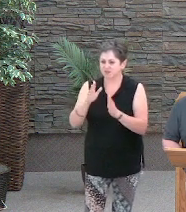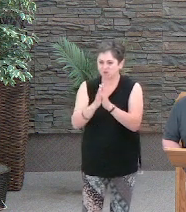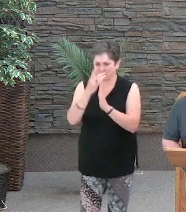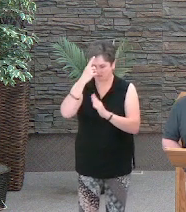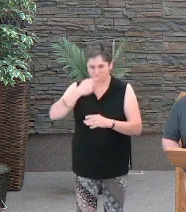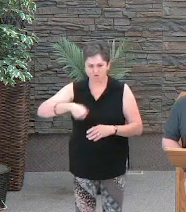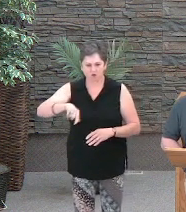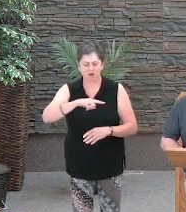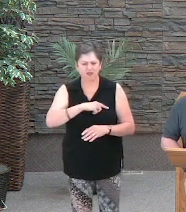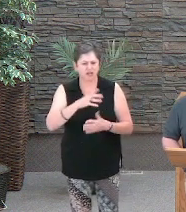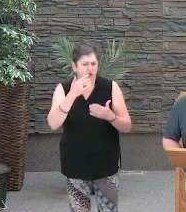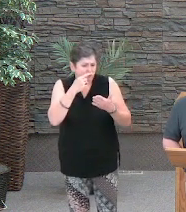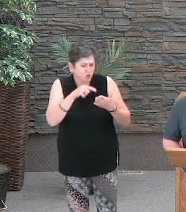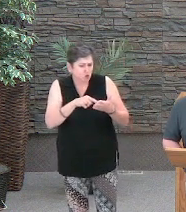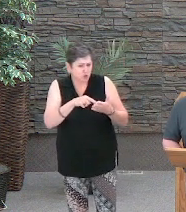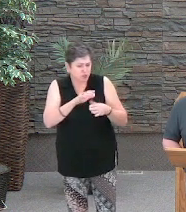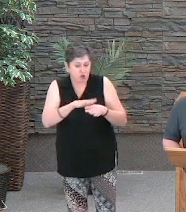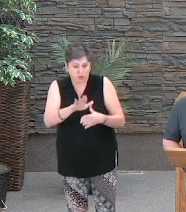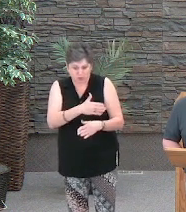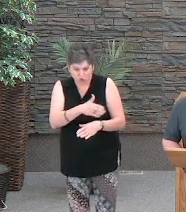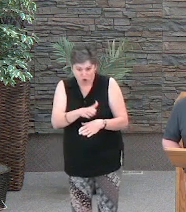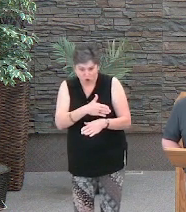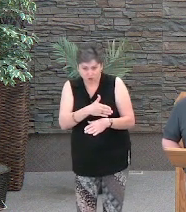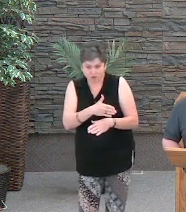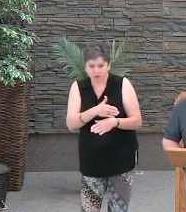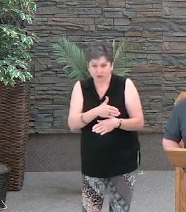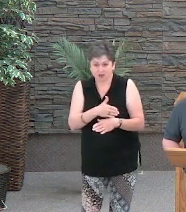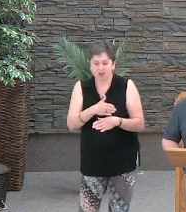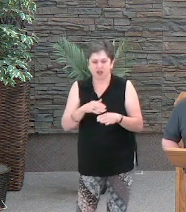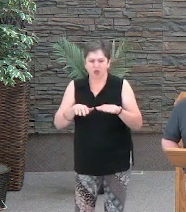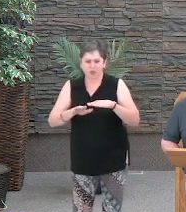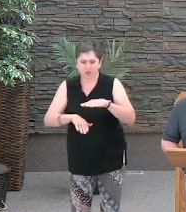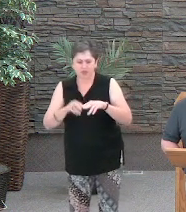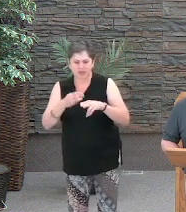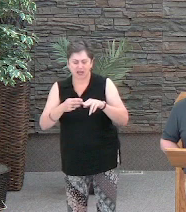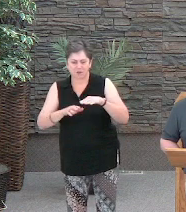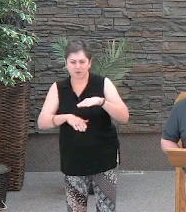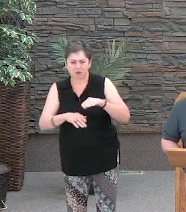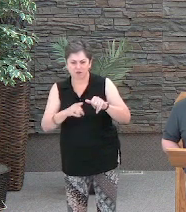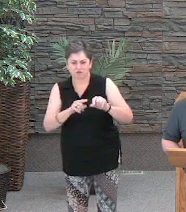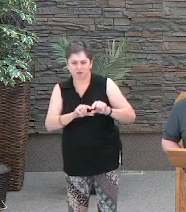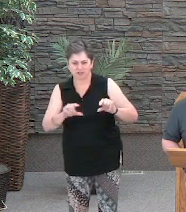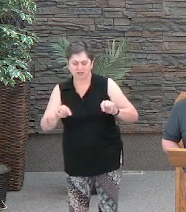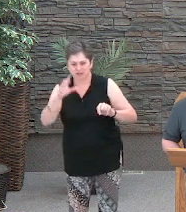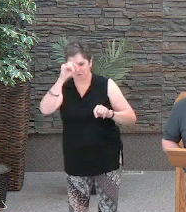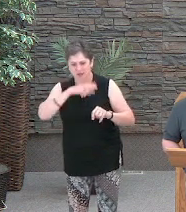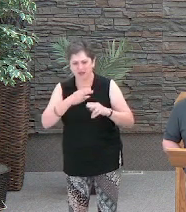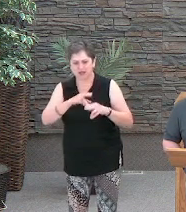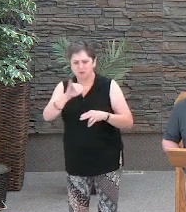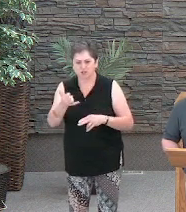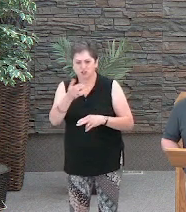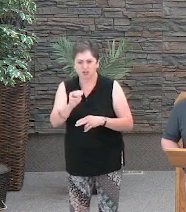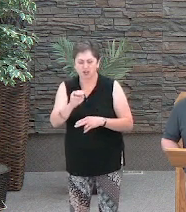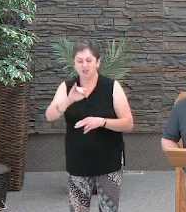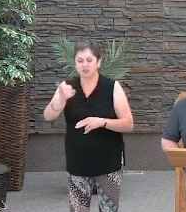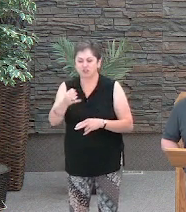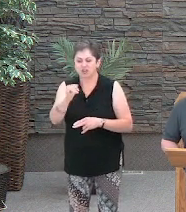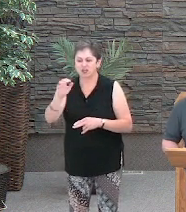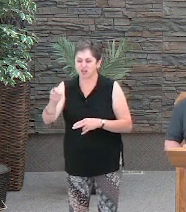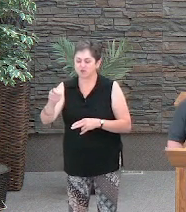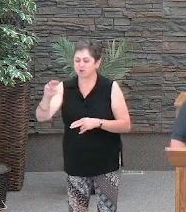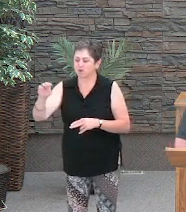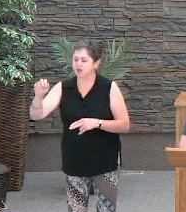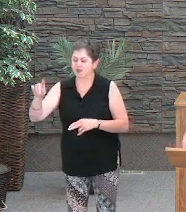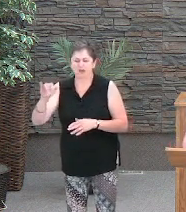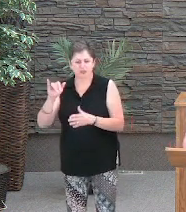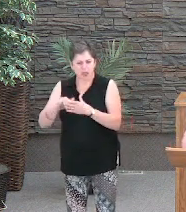us. I don't know if you noticed on that song, the name at the bottom of the first slide was a guy named J.M. McCaleb. J.M.